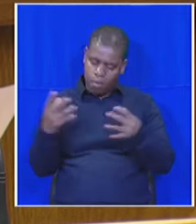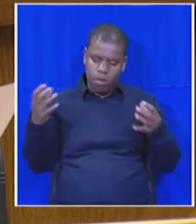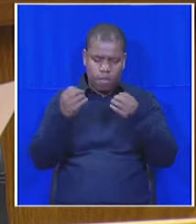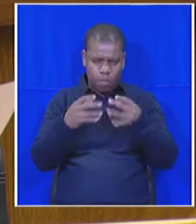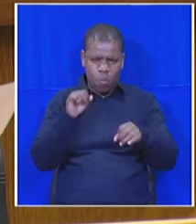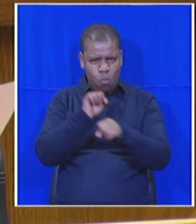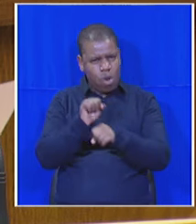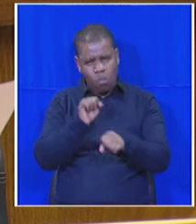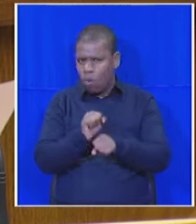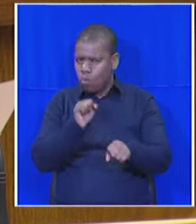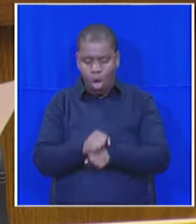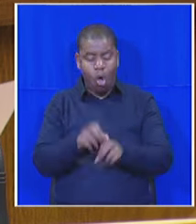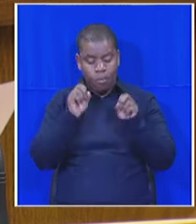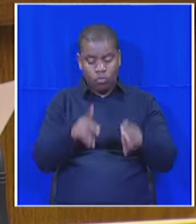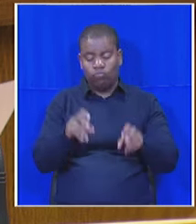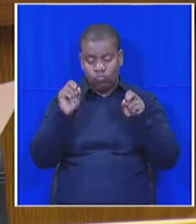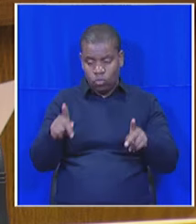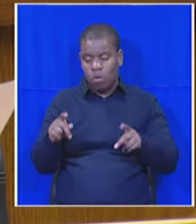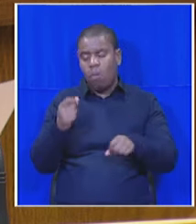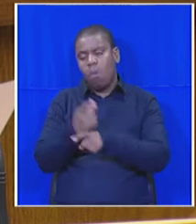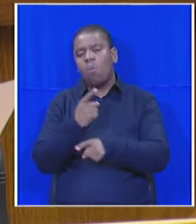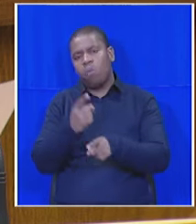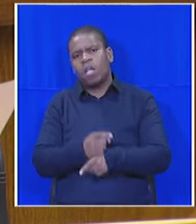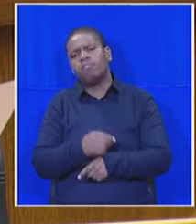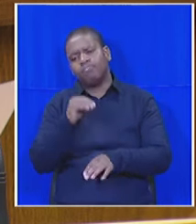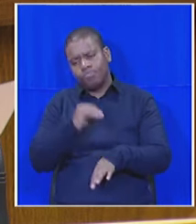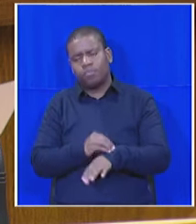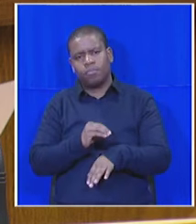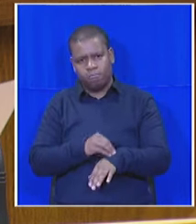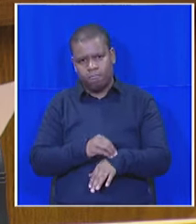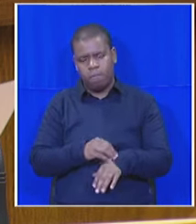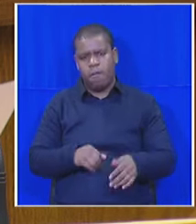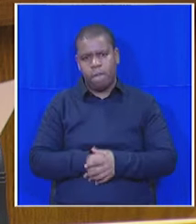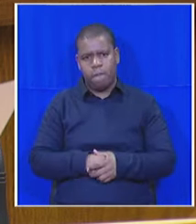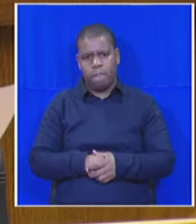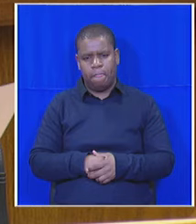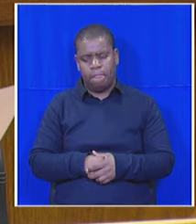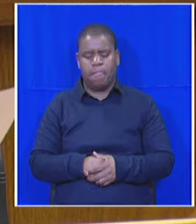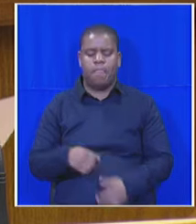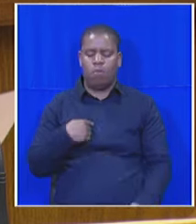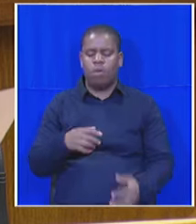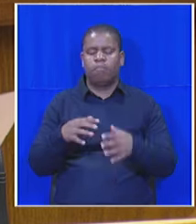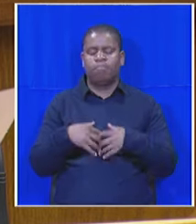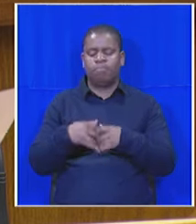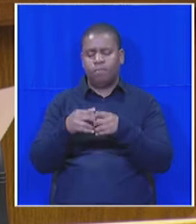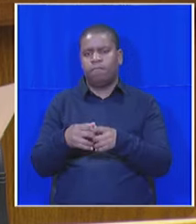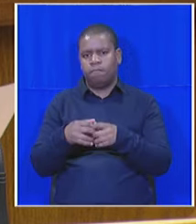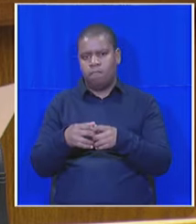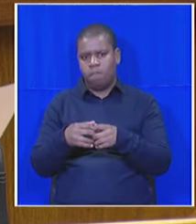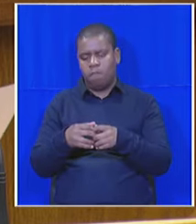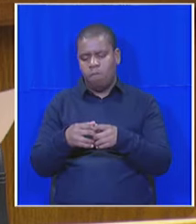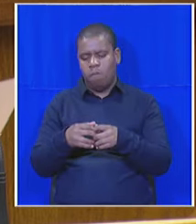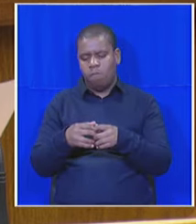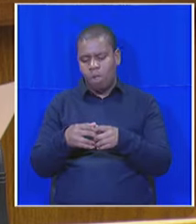opportunities, winning praise and acclaim even from the current national government. We have made great progress in rooting out corruption